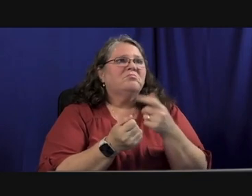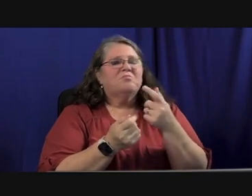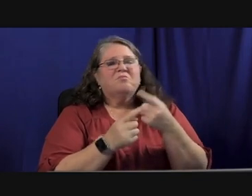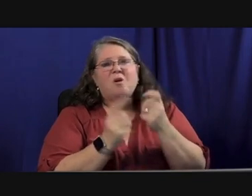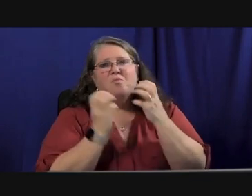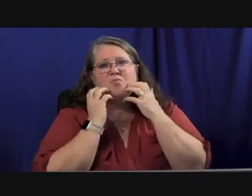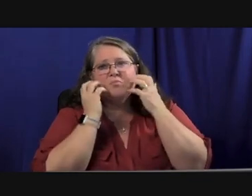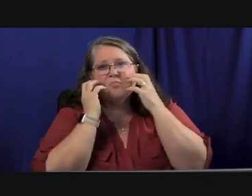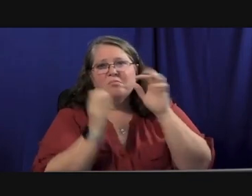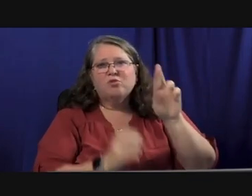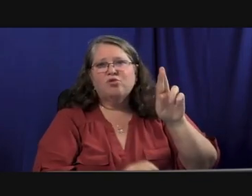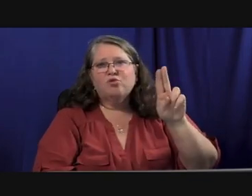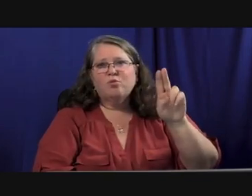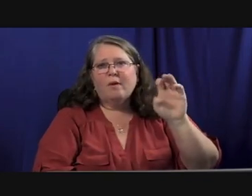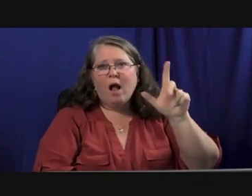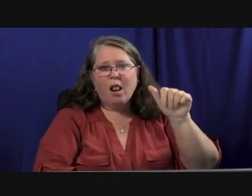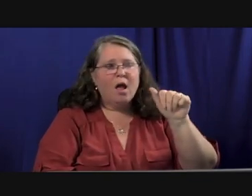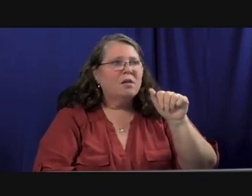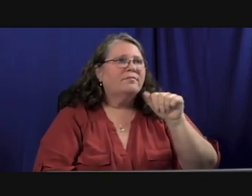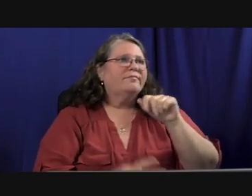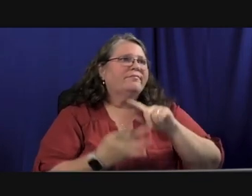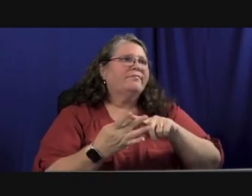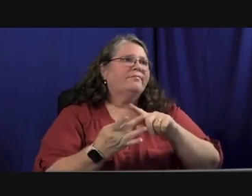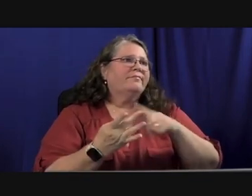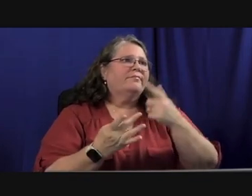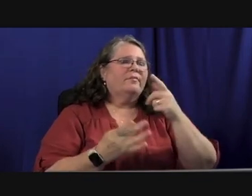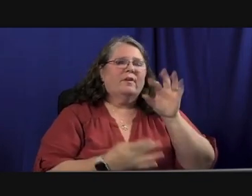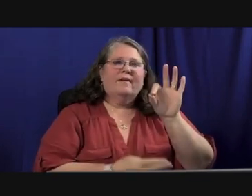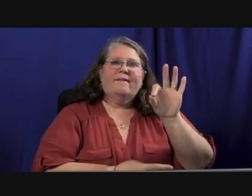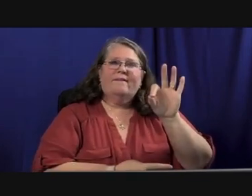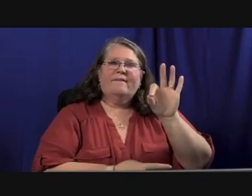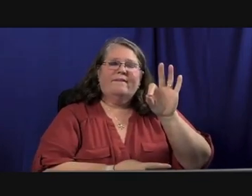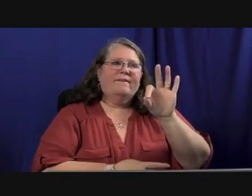neurological problem. So